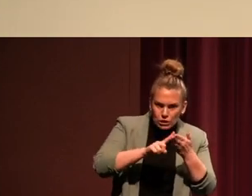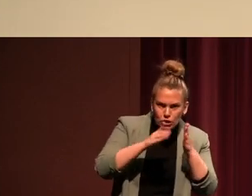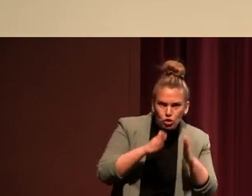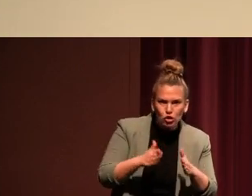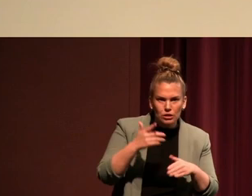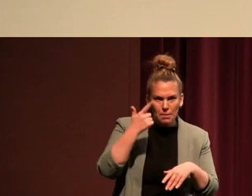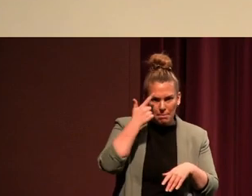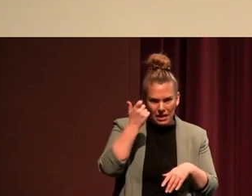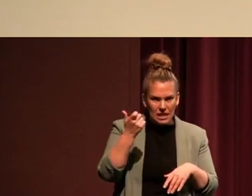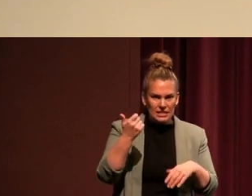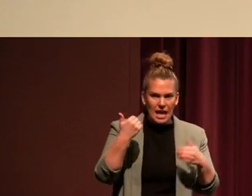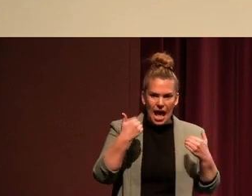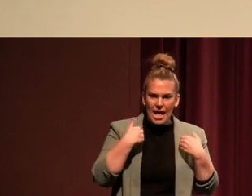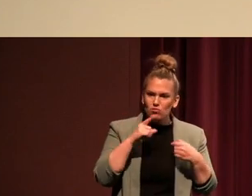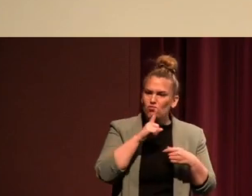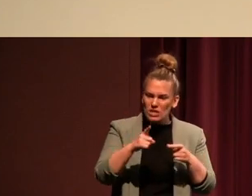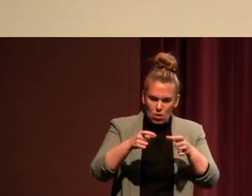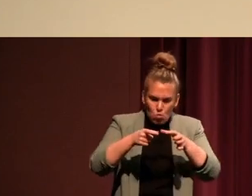fat years.